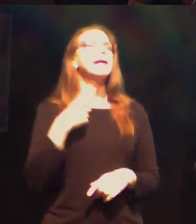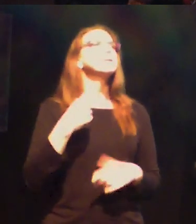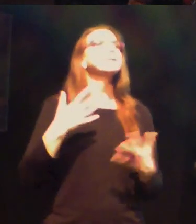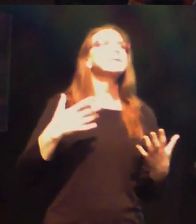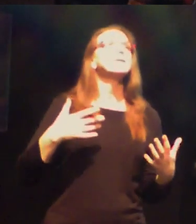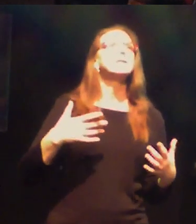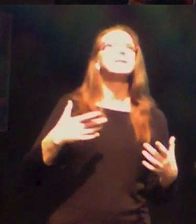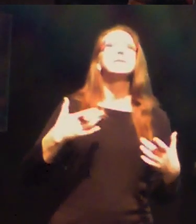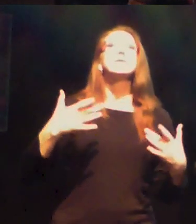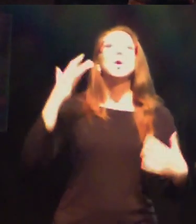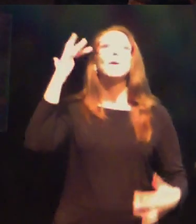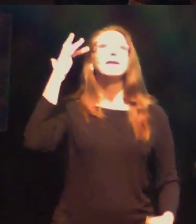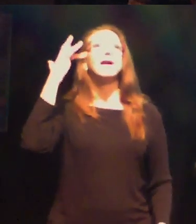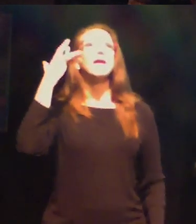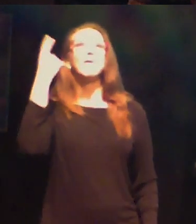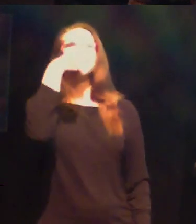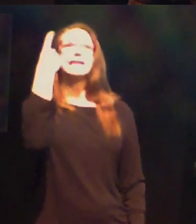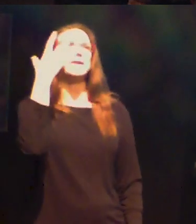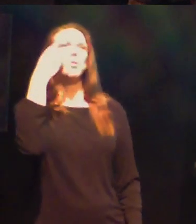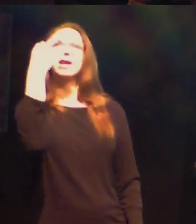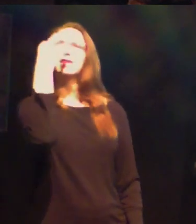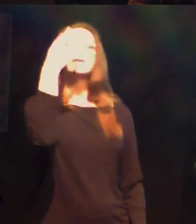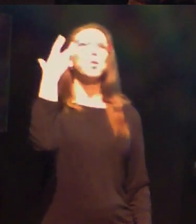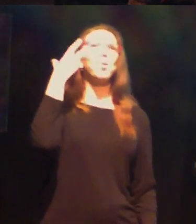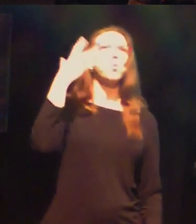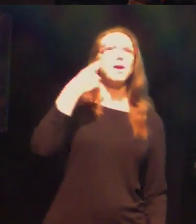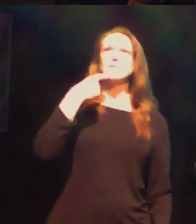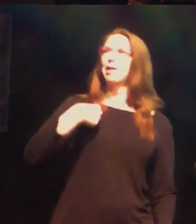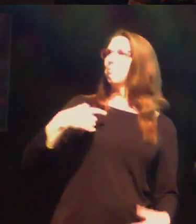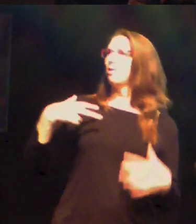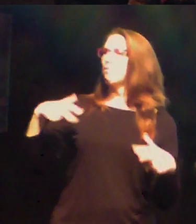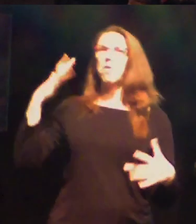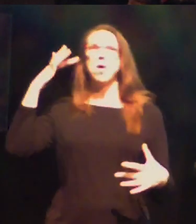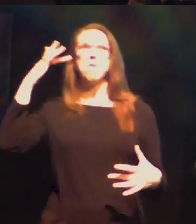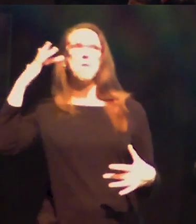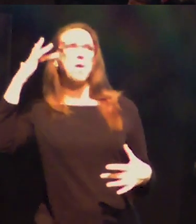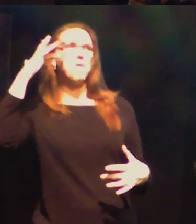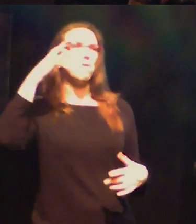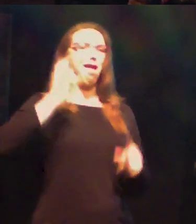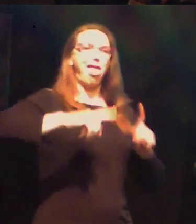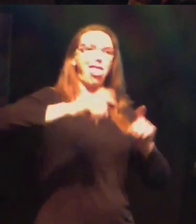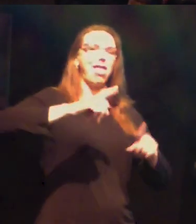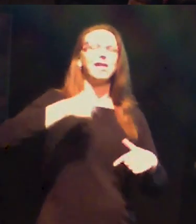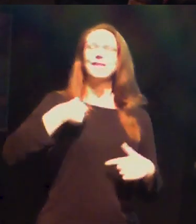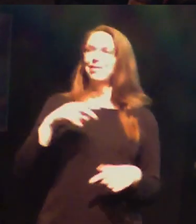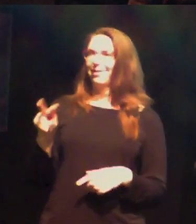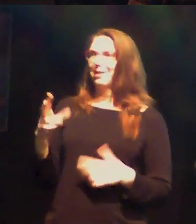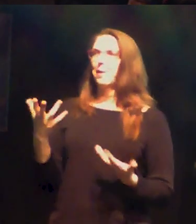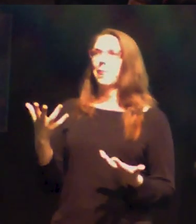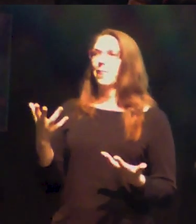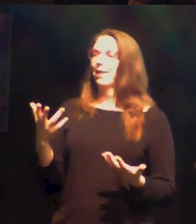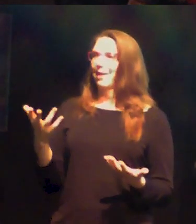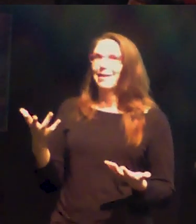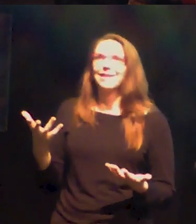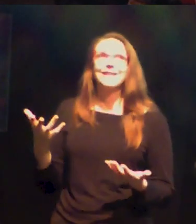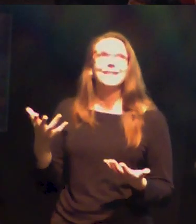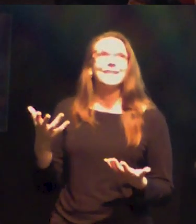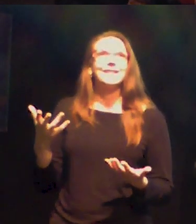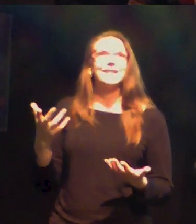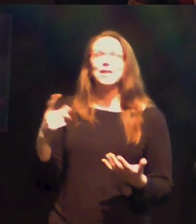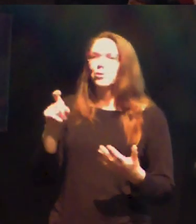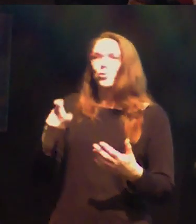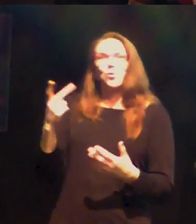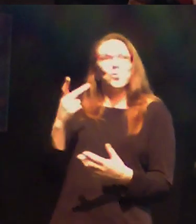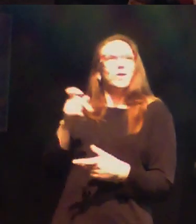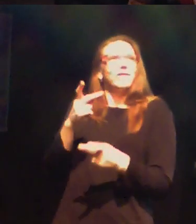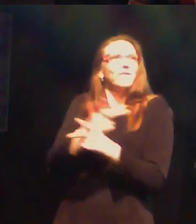why are you shooting me? Why are you shooting my face? You know, why are you telling me to walk and this and that? And I looked at her and I was like, you know, we need to figure